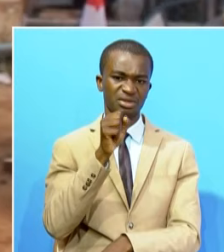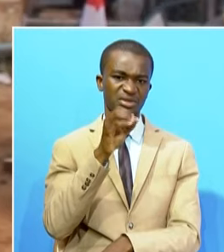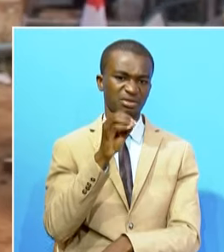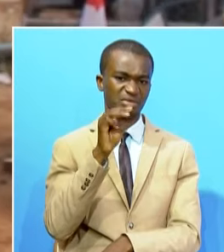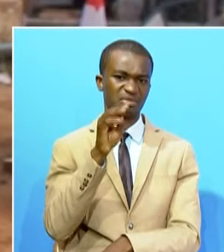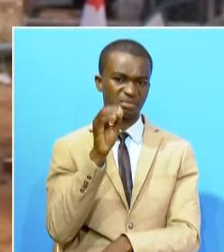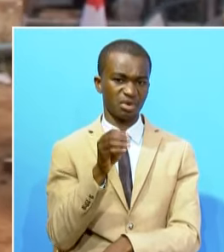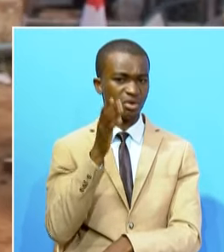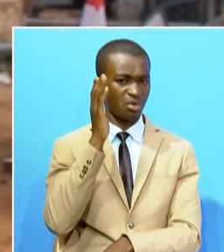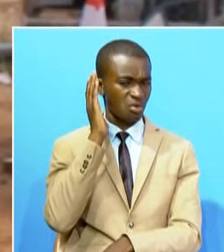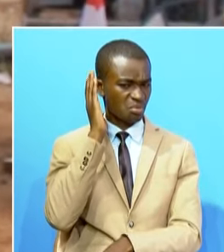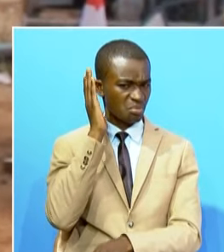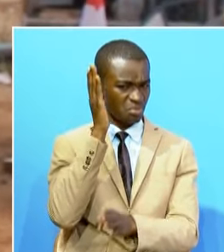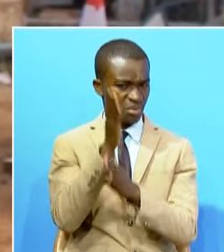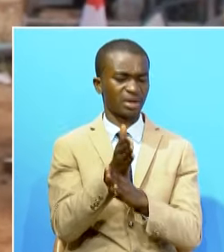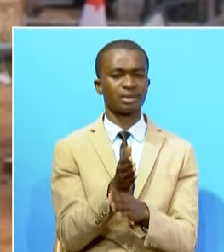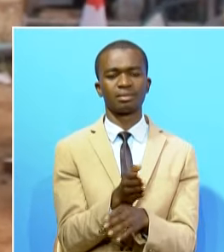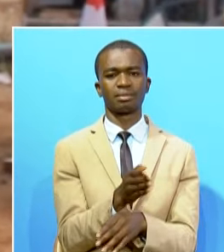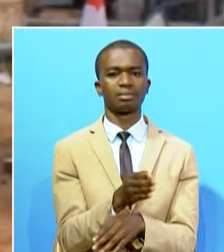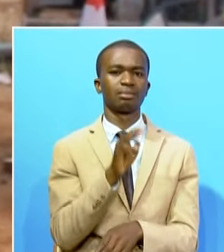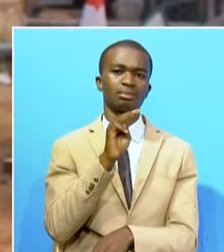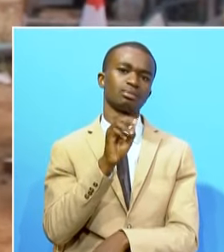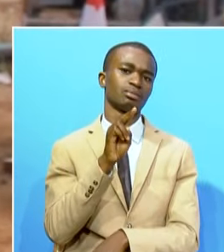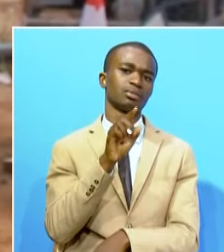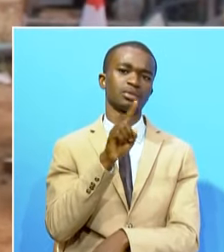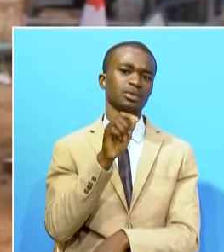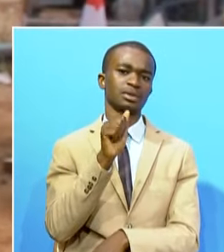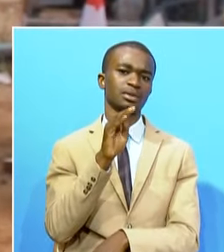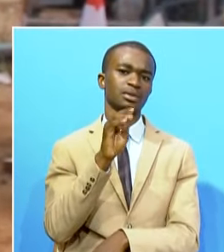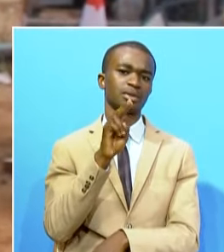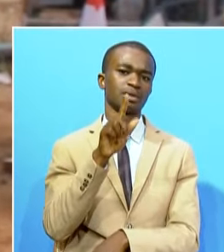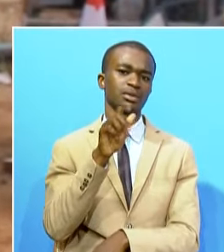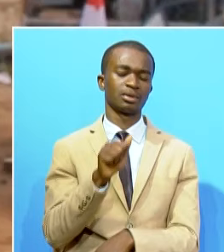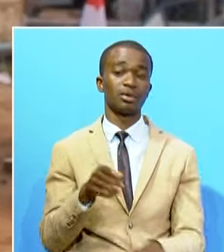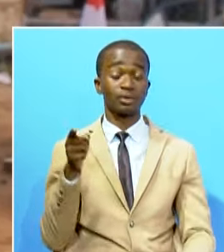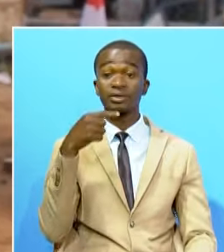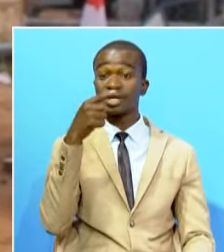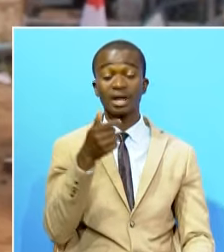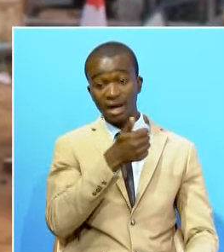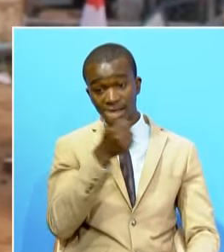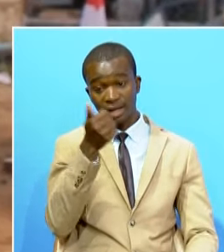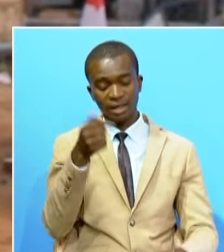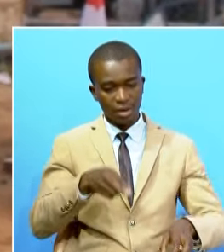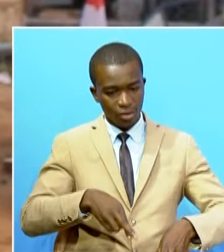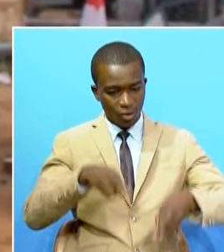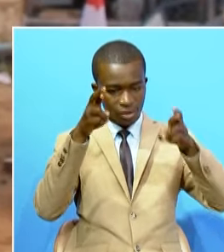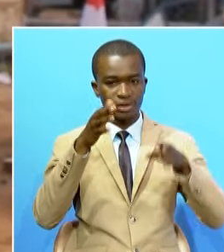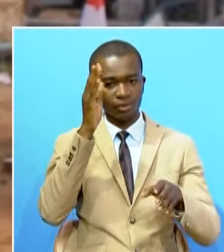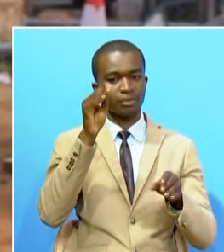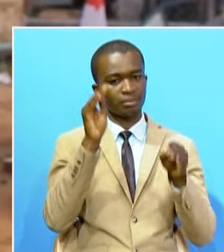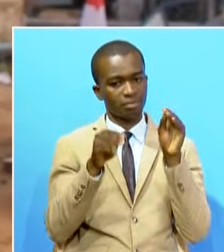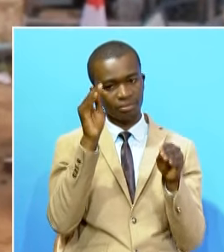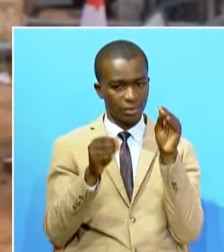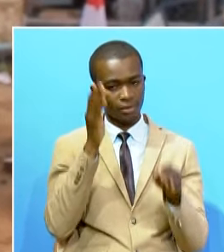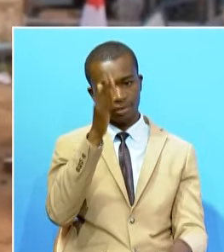will proceed up to Muzavula. The town clerk highlights other roads to be upgraded. We have the stadium road passing through